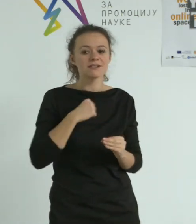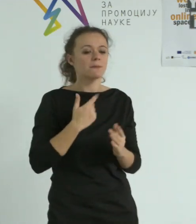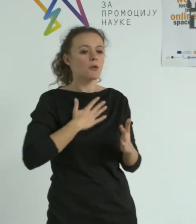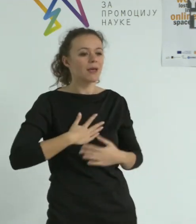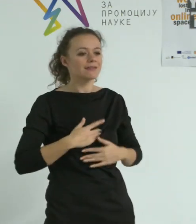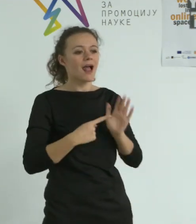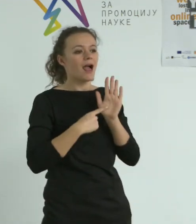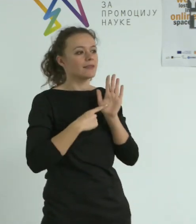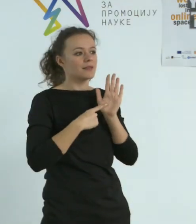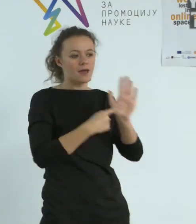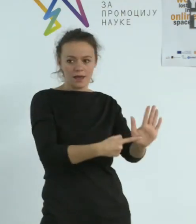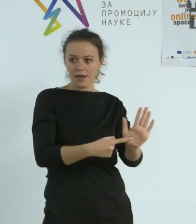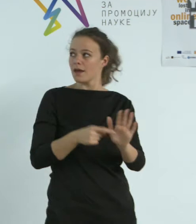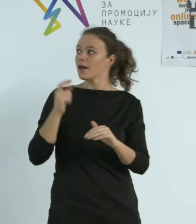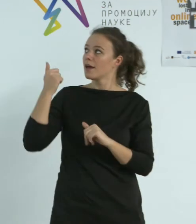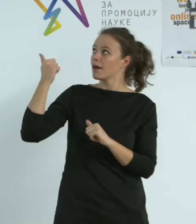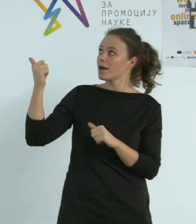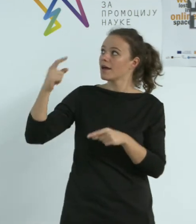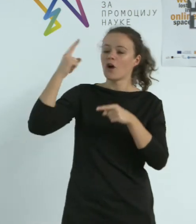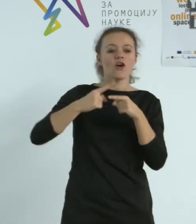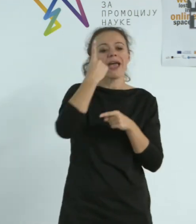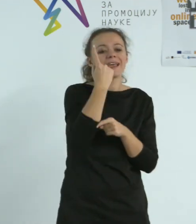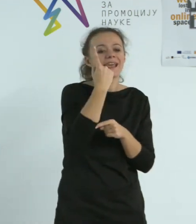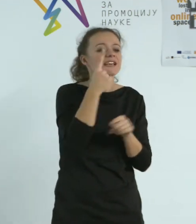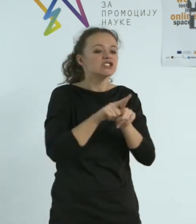share, this is one of the results.